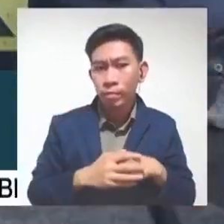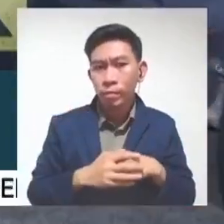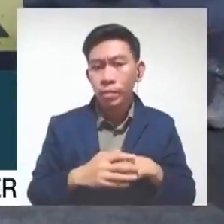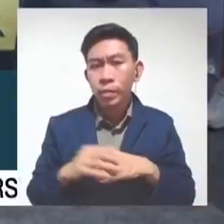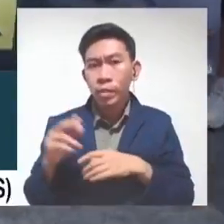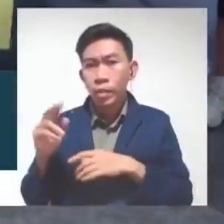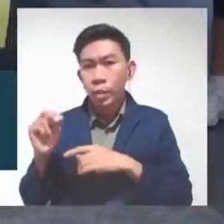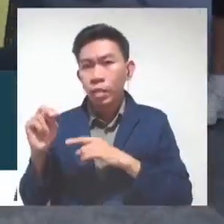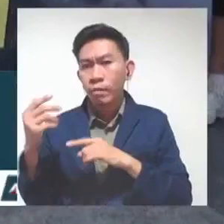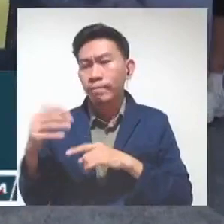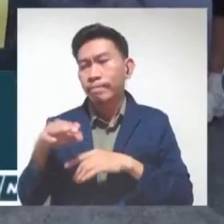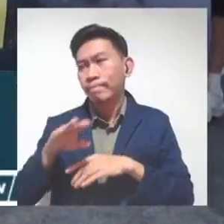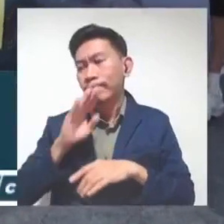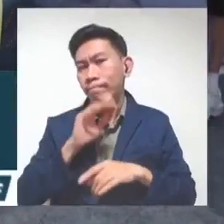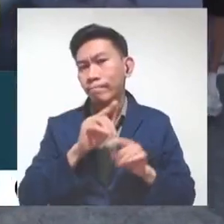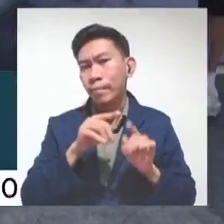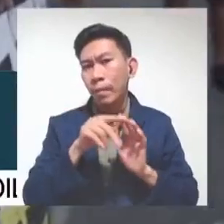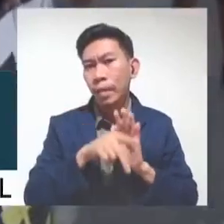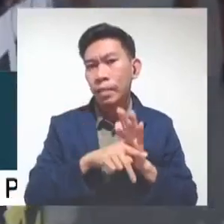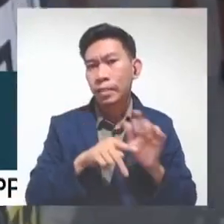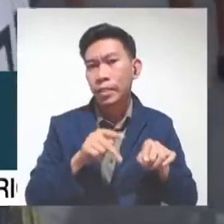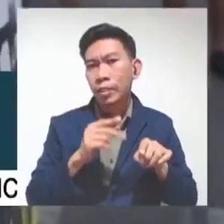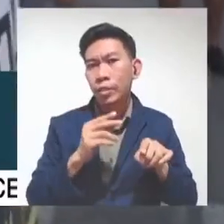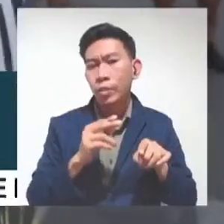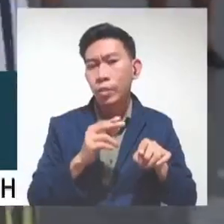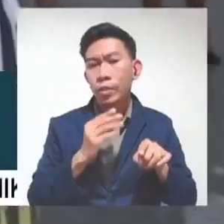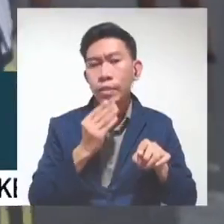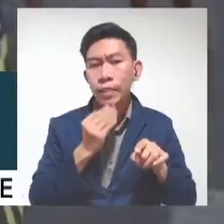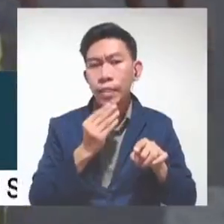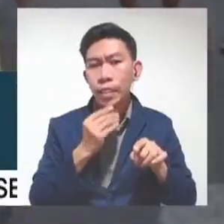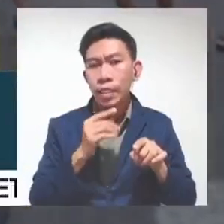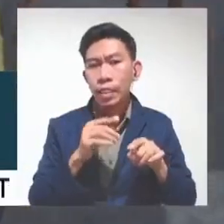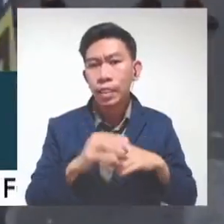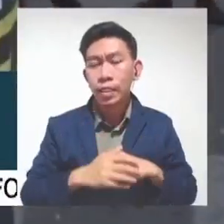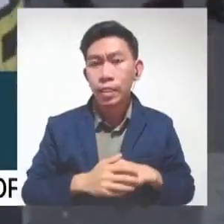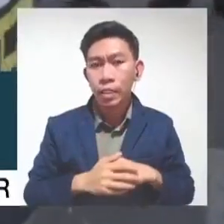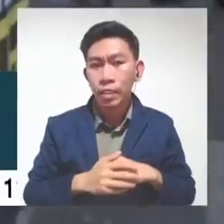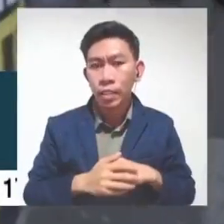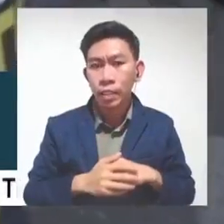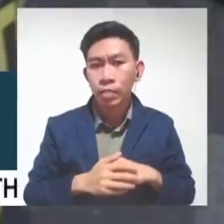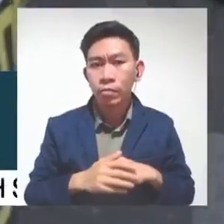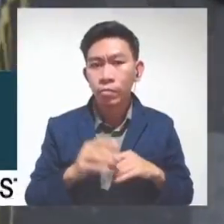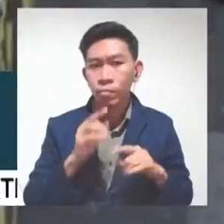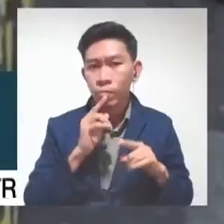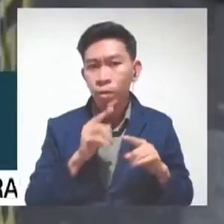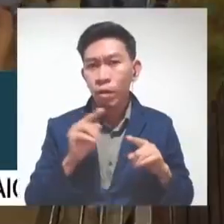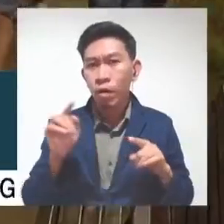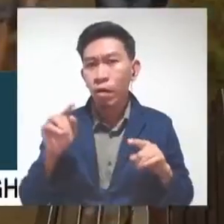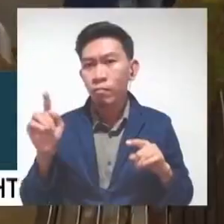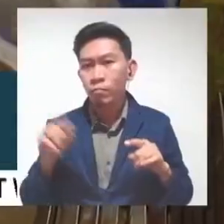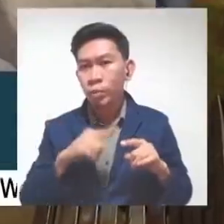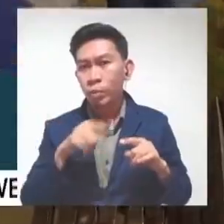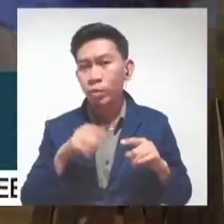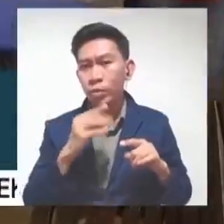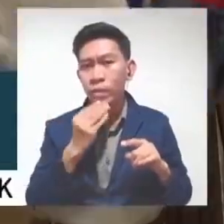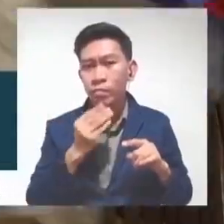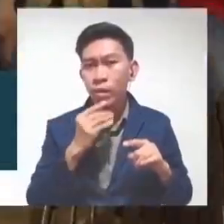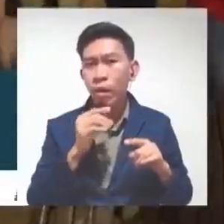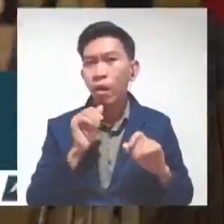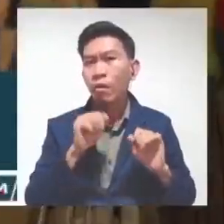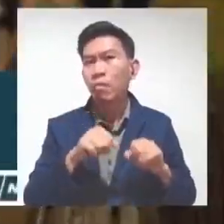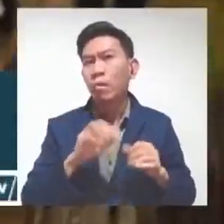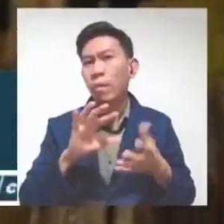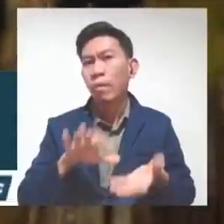hardline policies, including its judicial overhaul plan, which critics say is a danger to Israel's democracy.